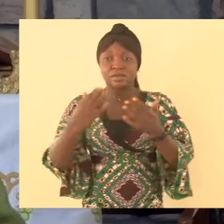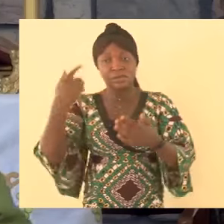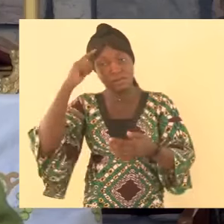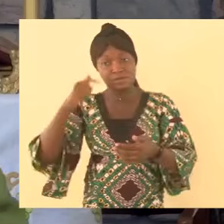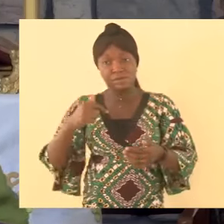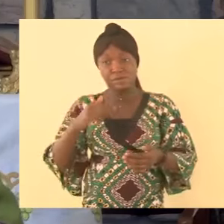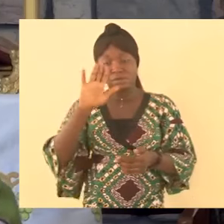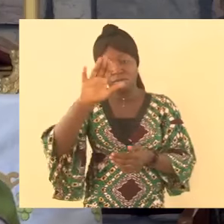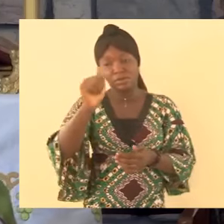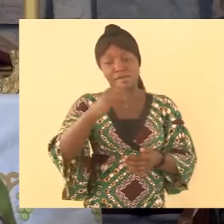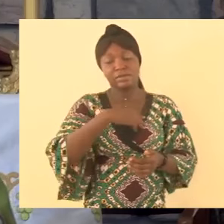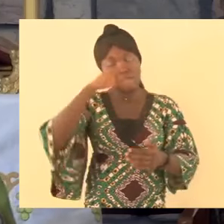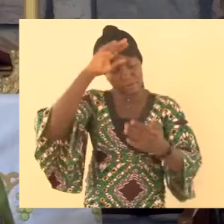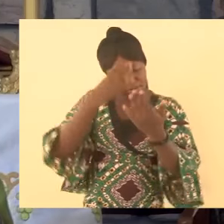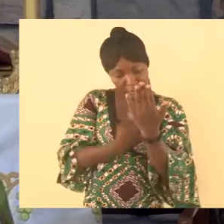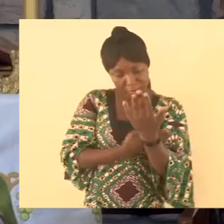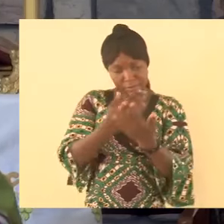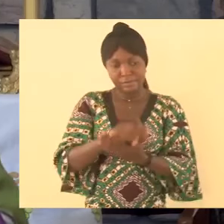yourself and your son.